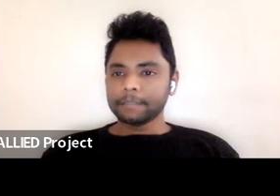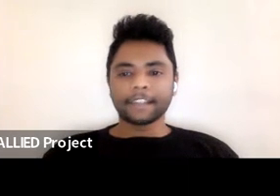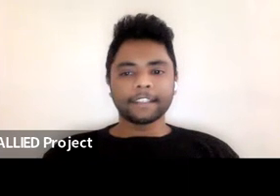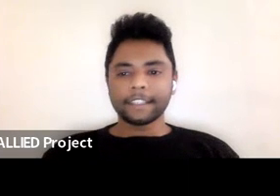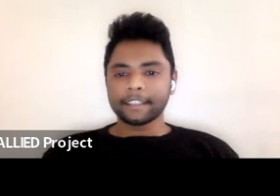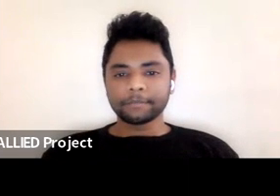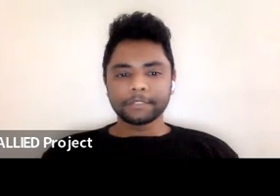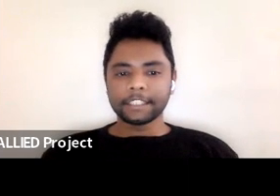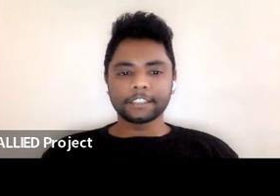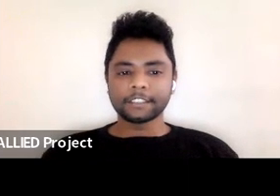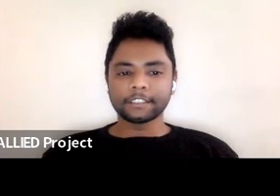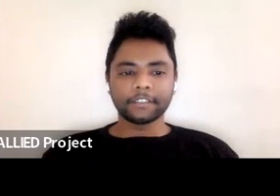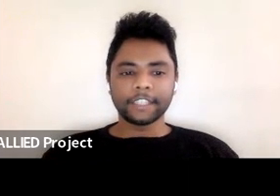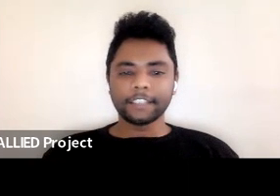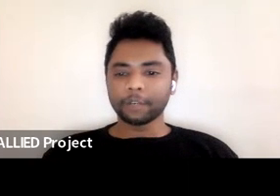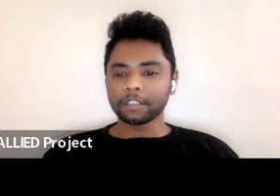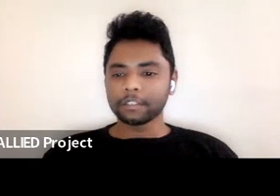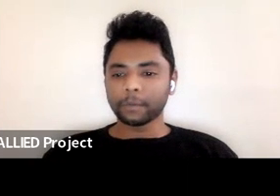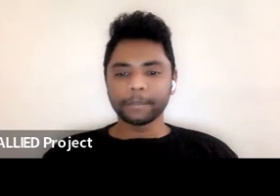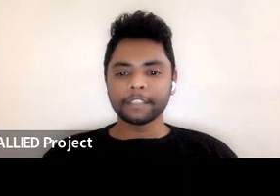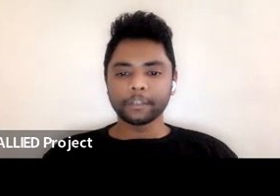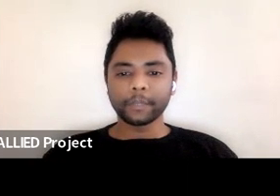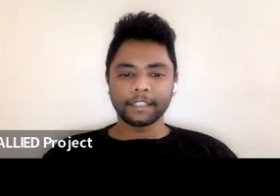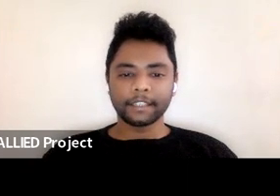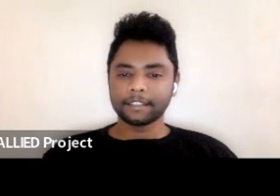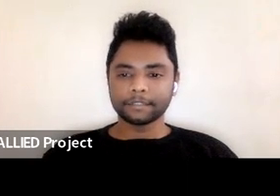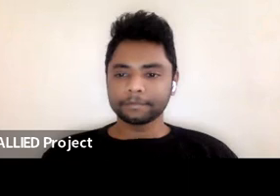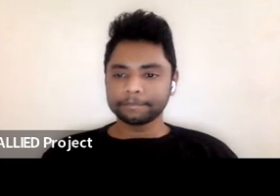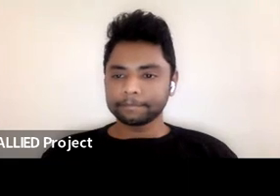Please do scan it, and it's just a very small 1 minute survey.